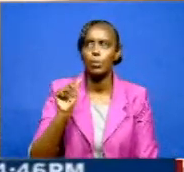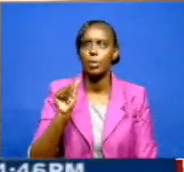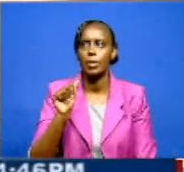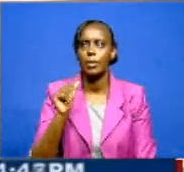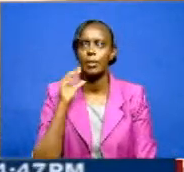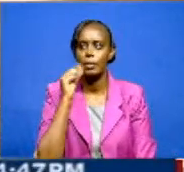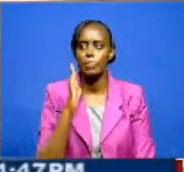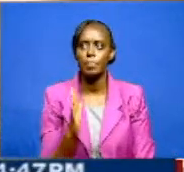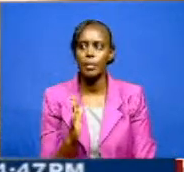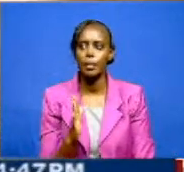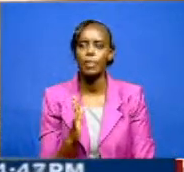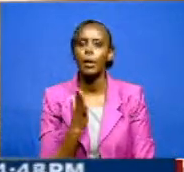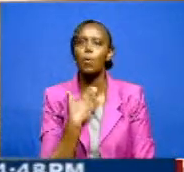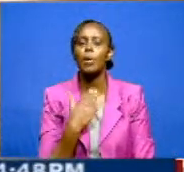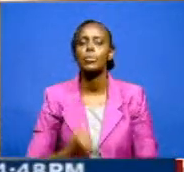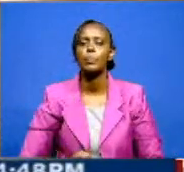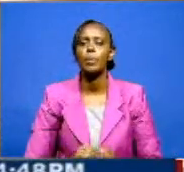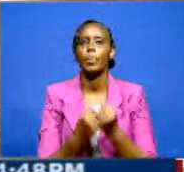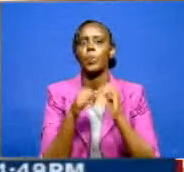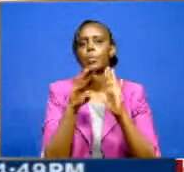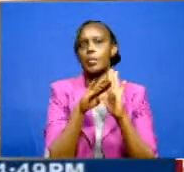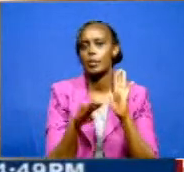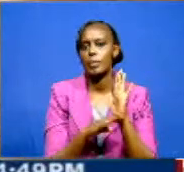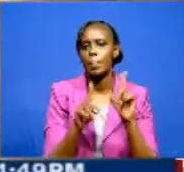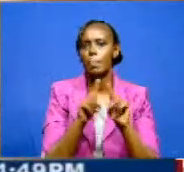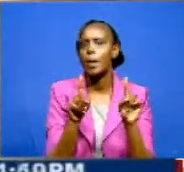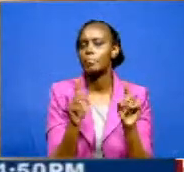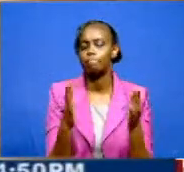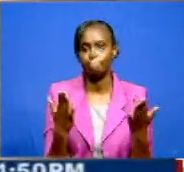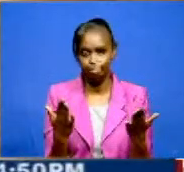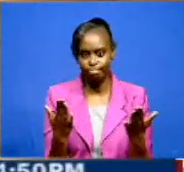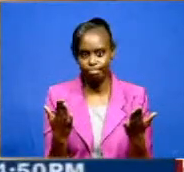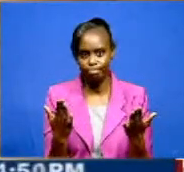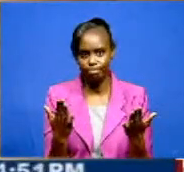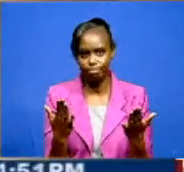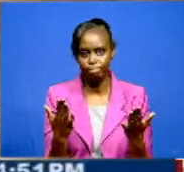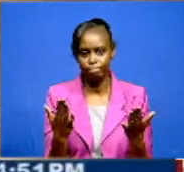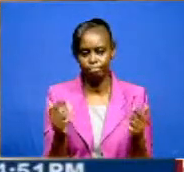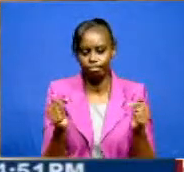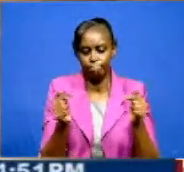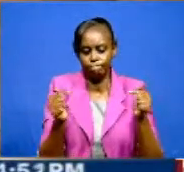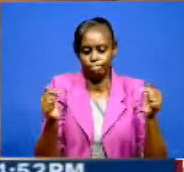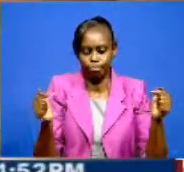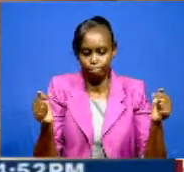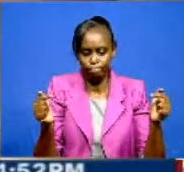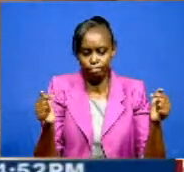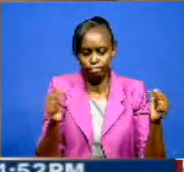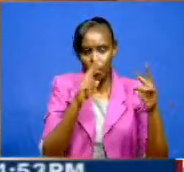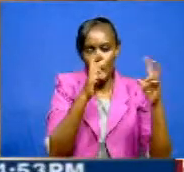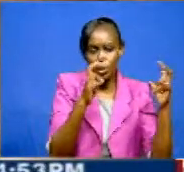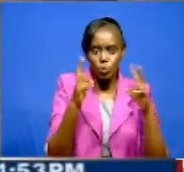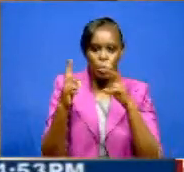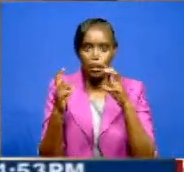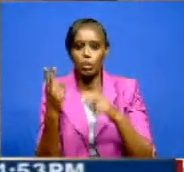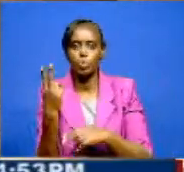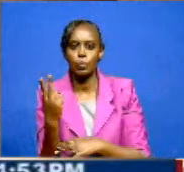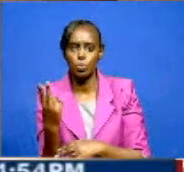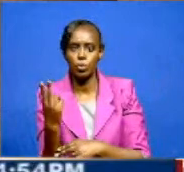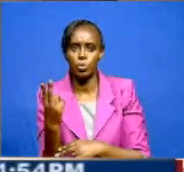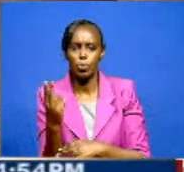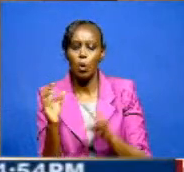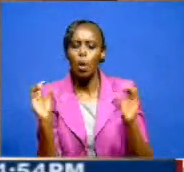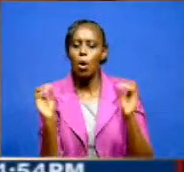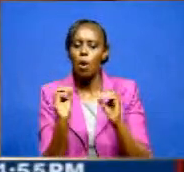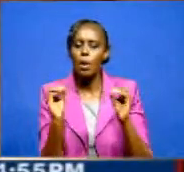Mr. Speaker, I want to support the statement, but I want to distinguish the issues raised by Senator Ledama on